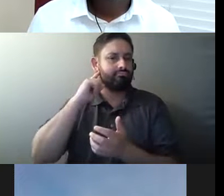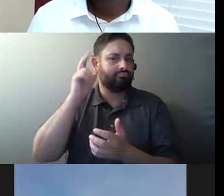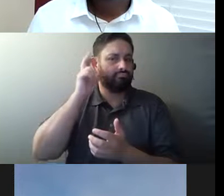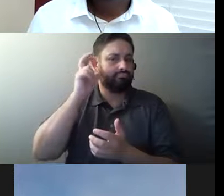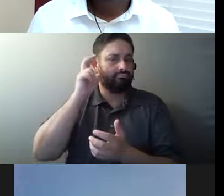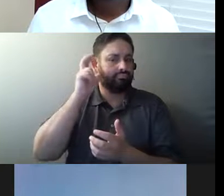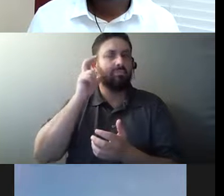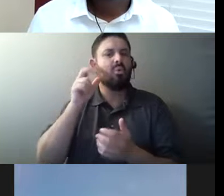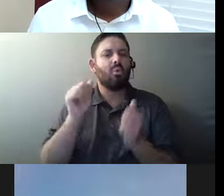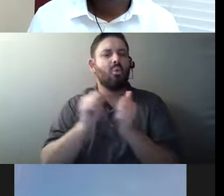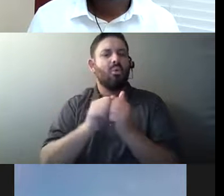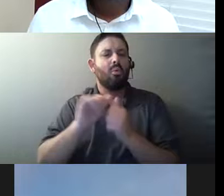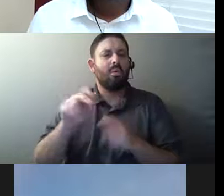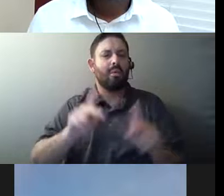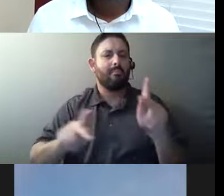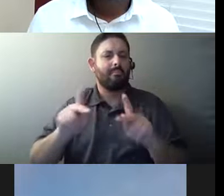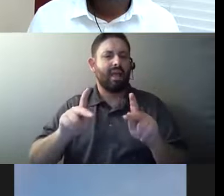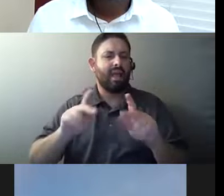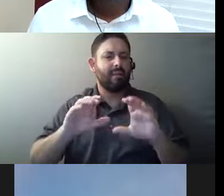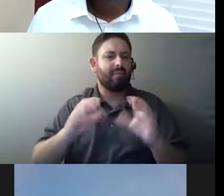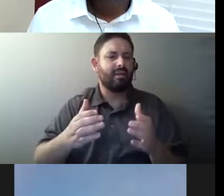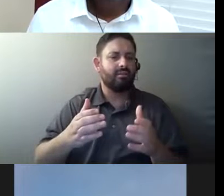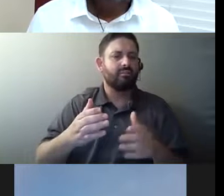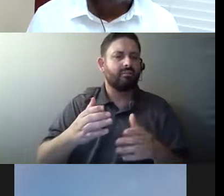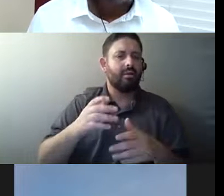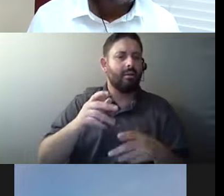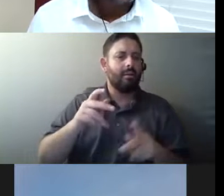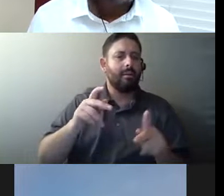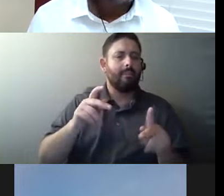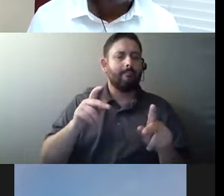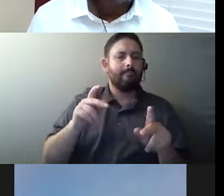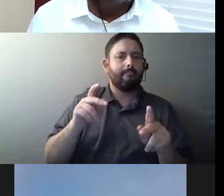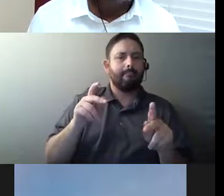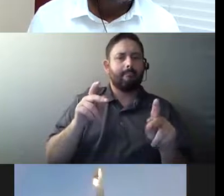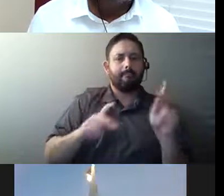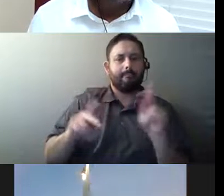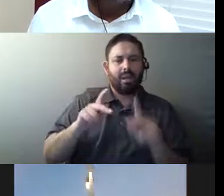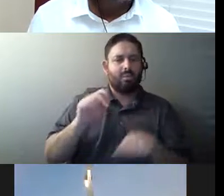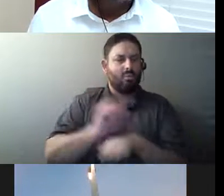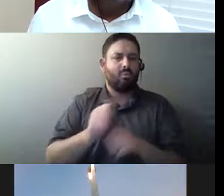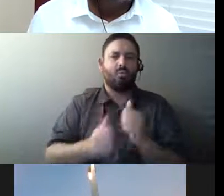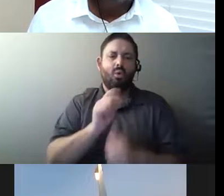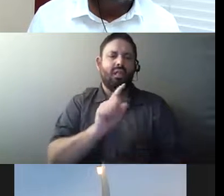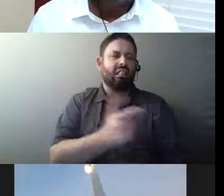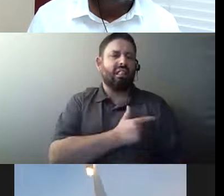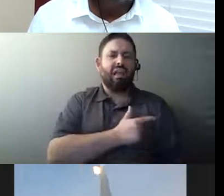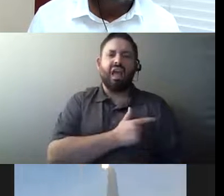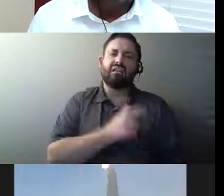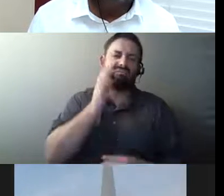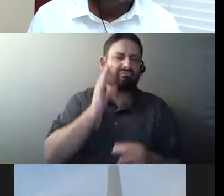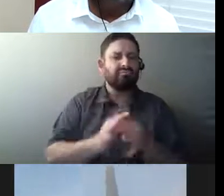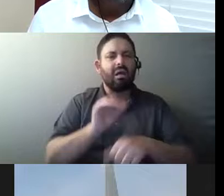the population, used to be in the grocery business, the people that we had working, most loyal, dedicated employees, never called in